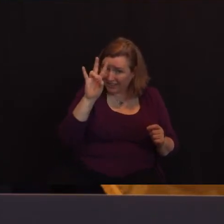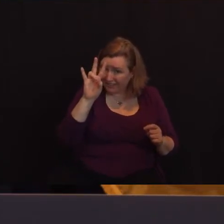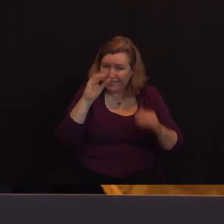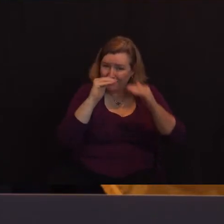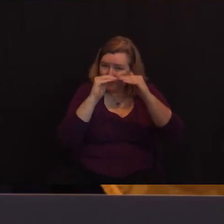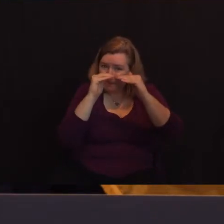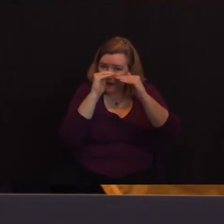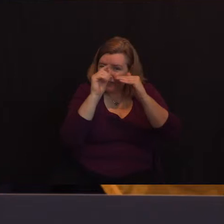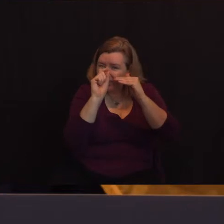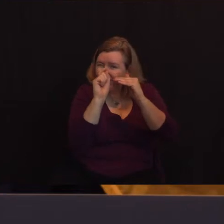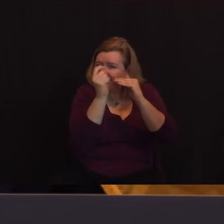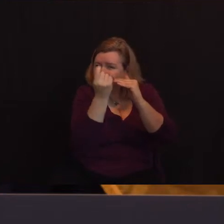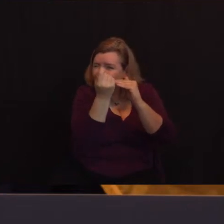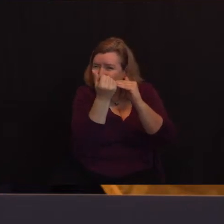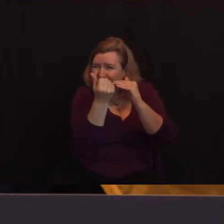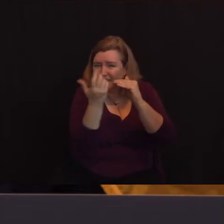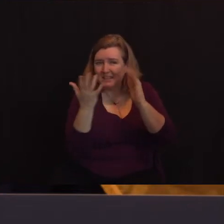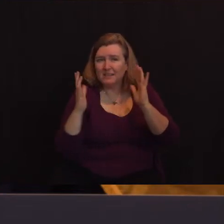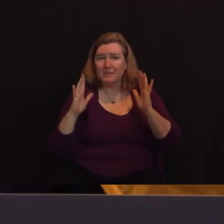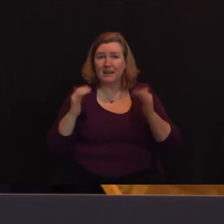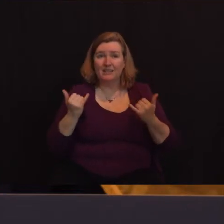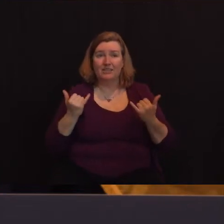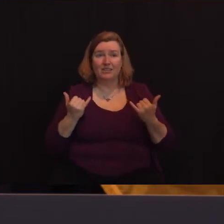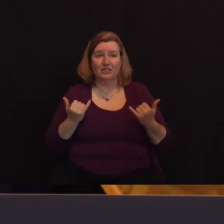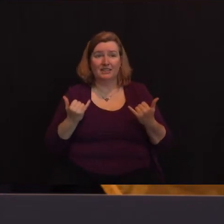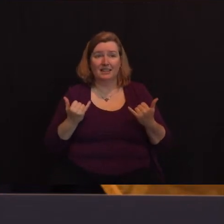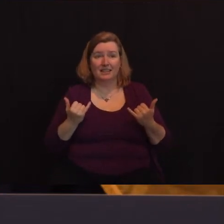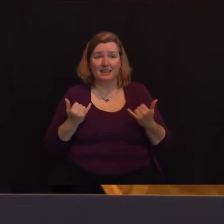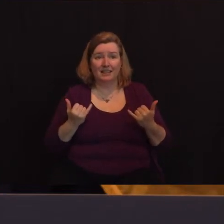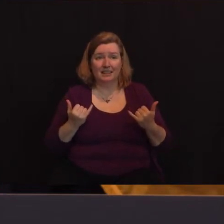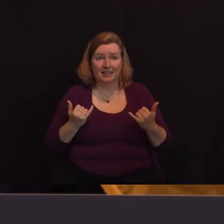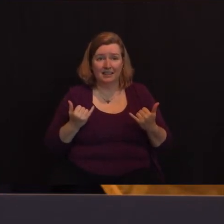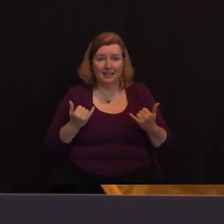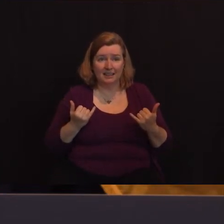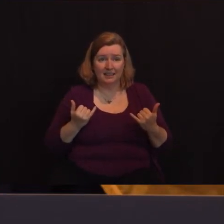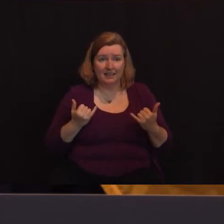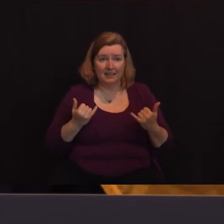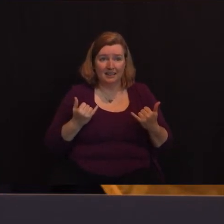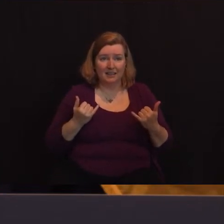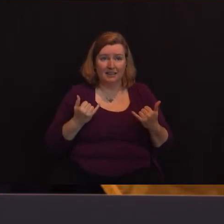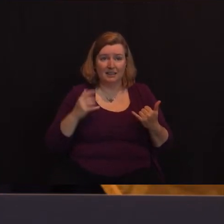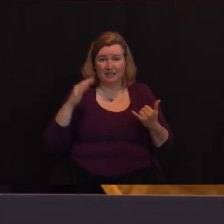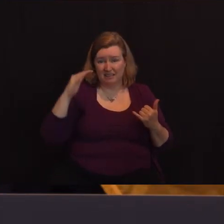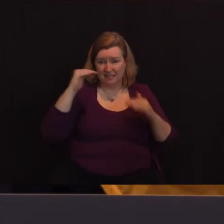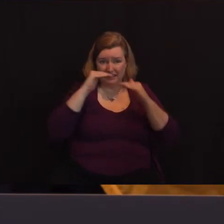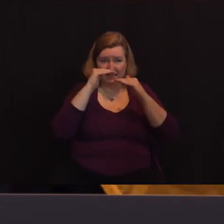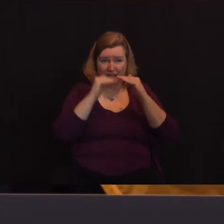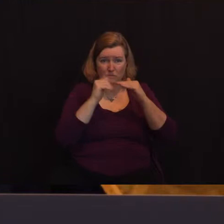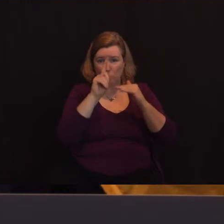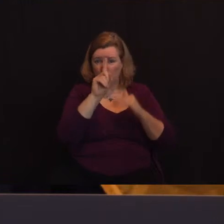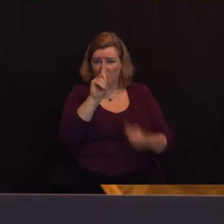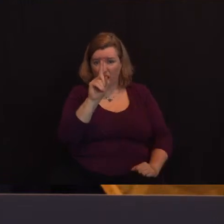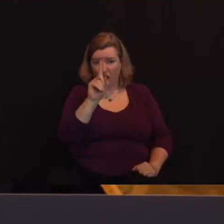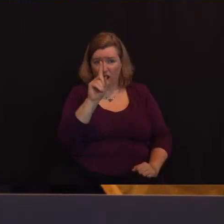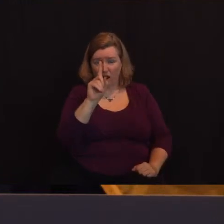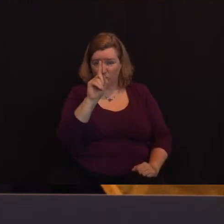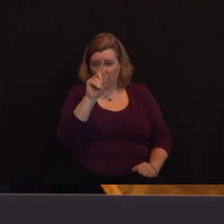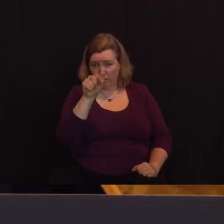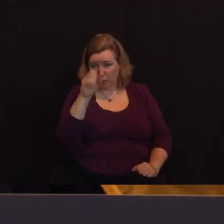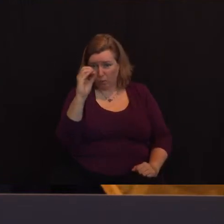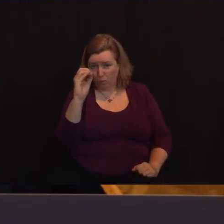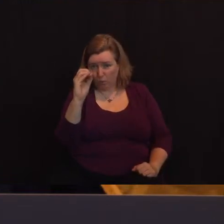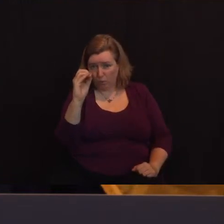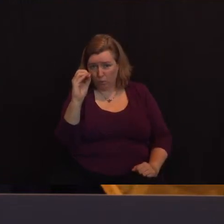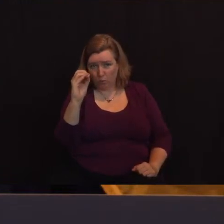107 yesterday, down to 1. I was putting words in Judy's mouth or Tina's. I think they think it's going to sort of